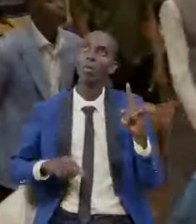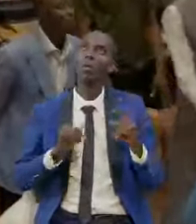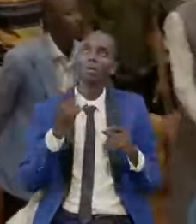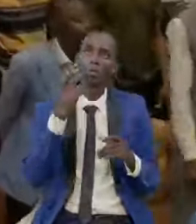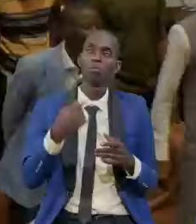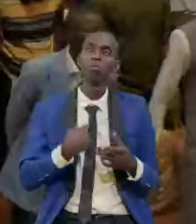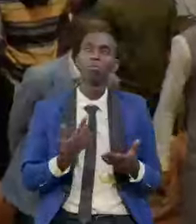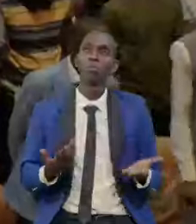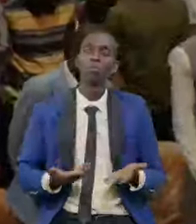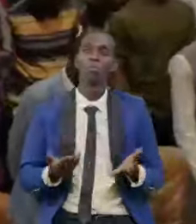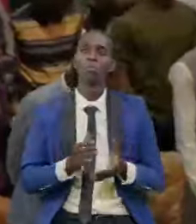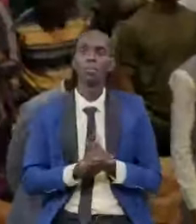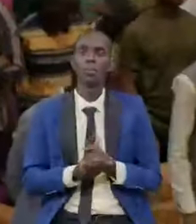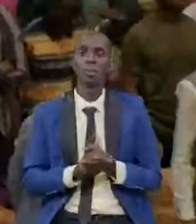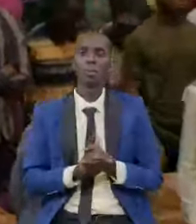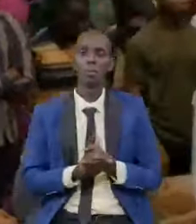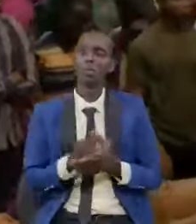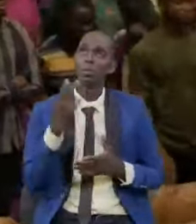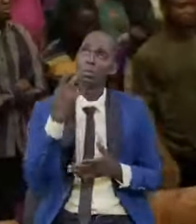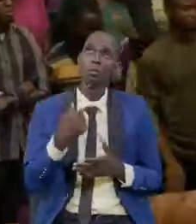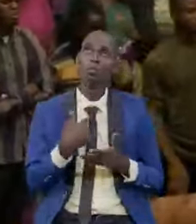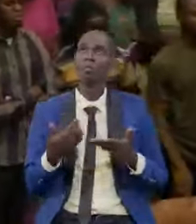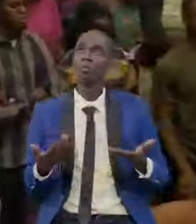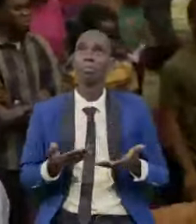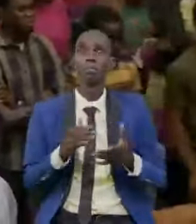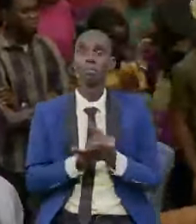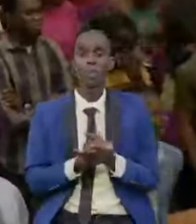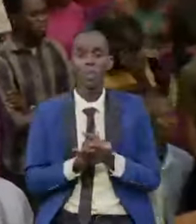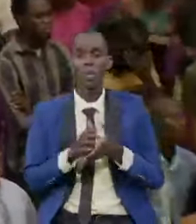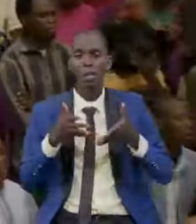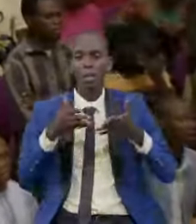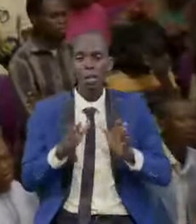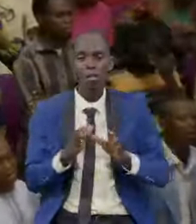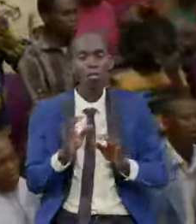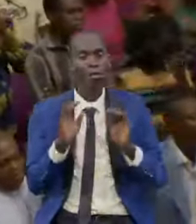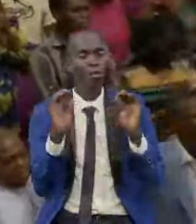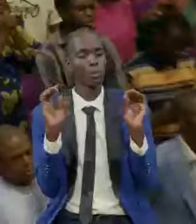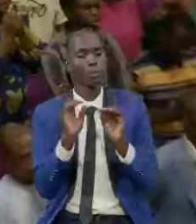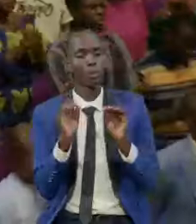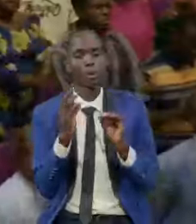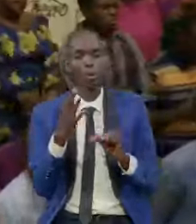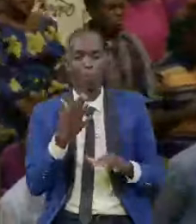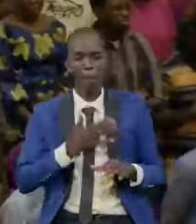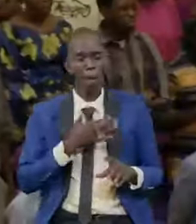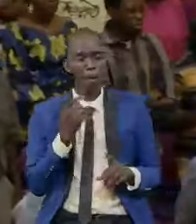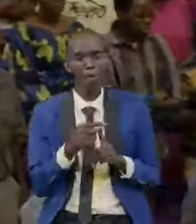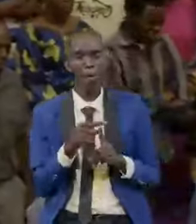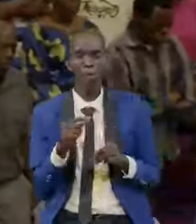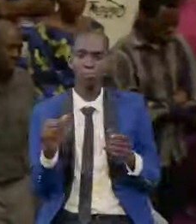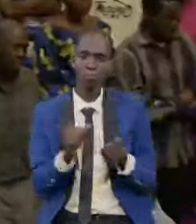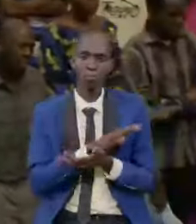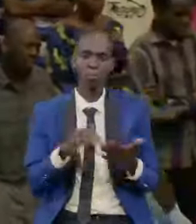I. Here am I. Let not my words destroy me.